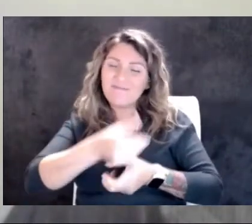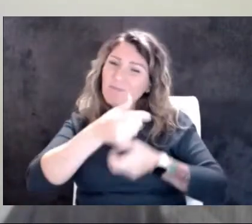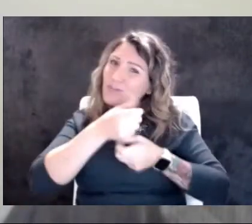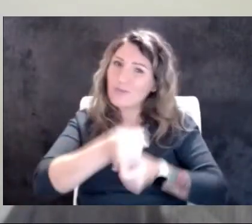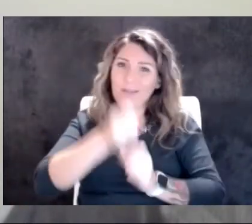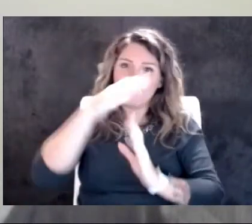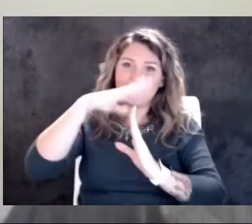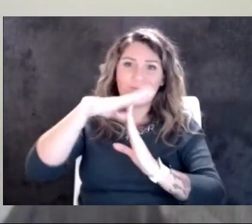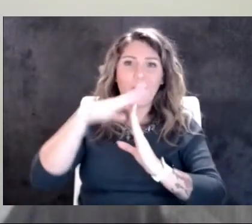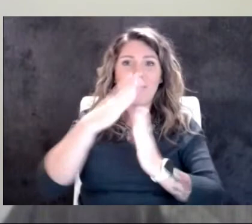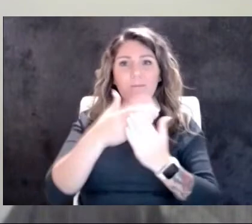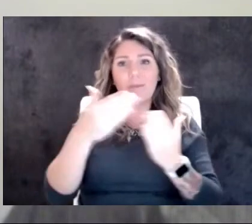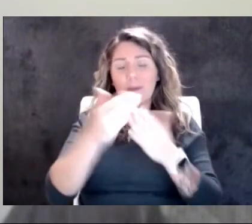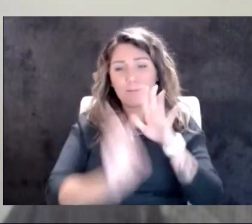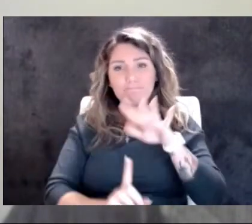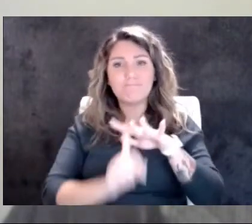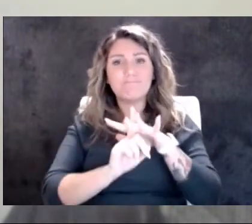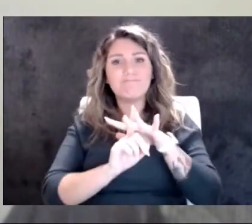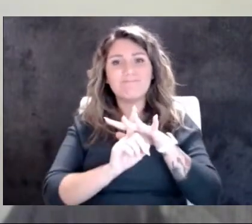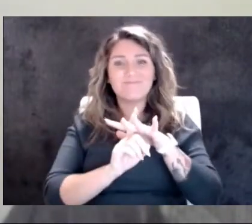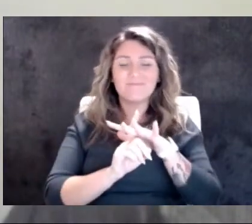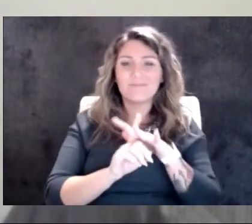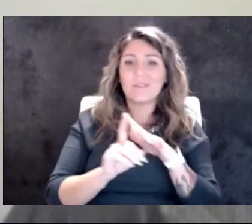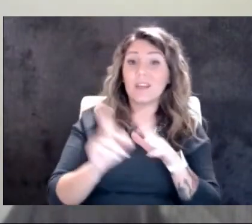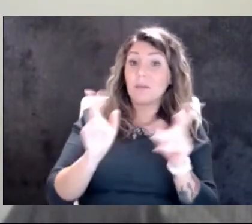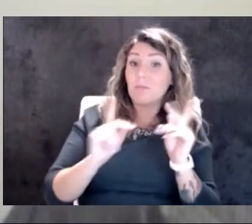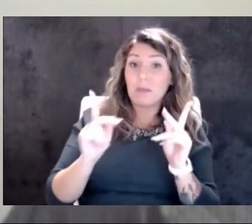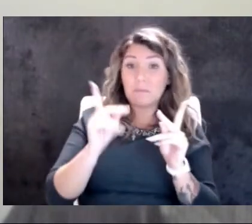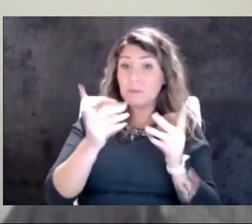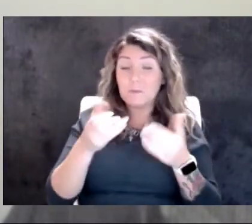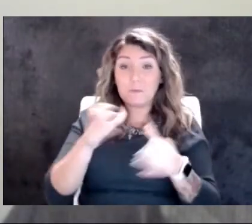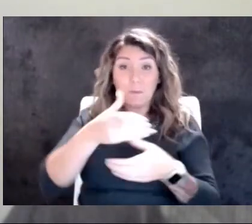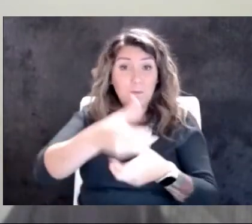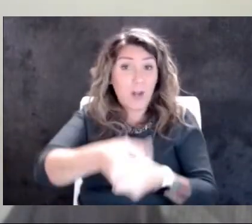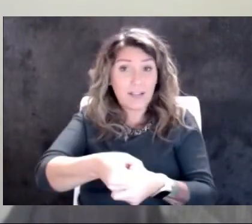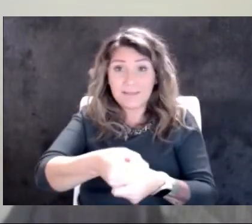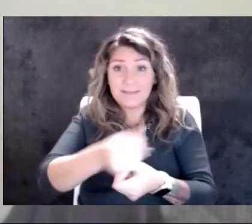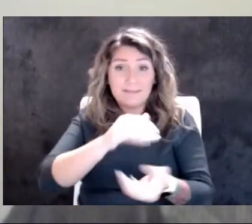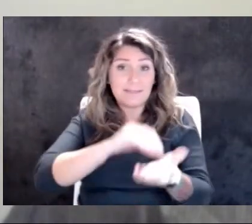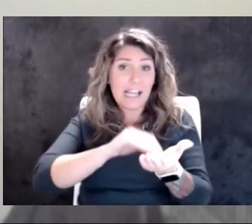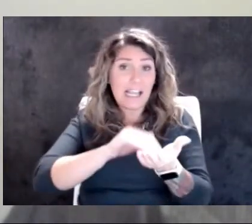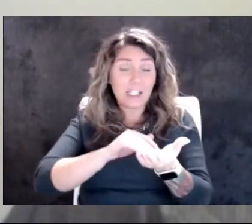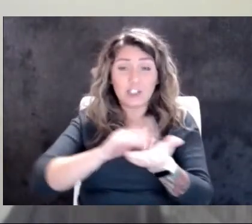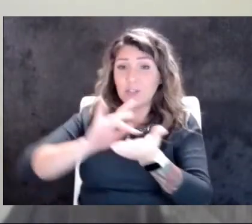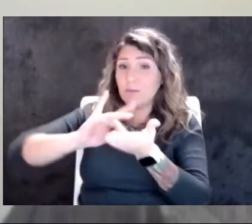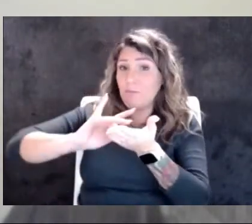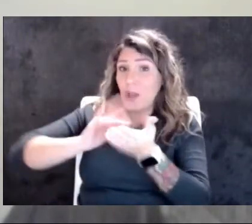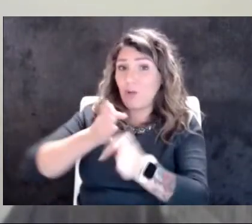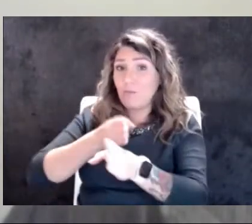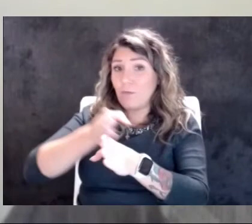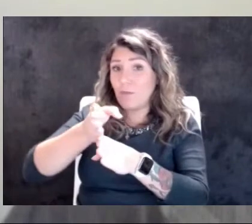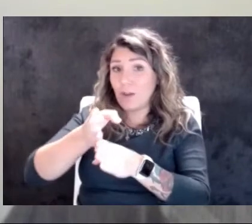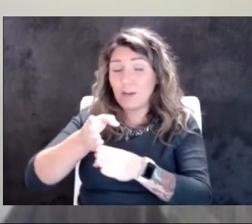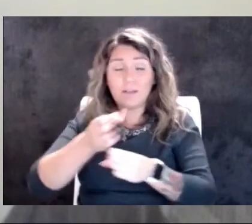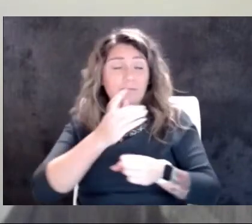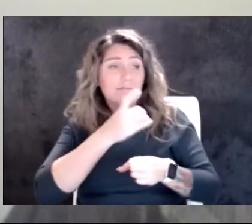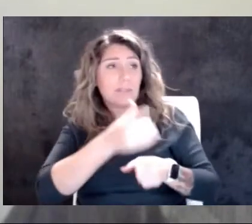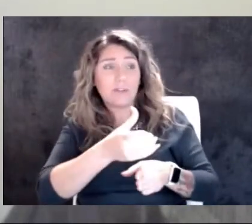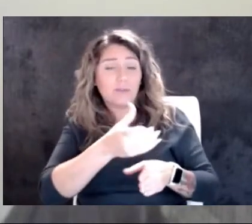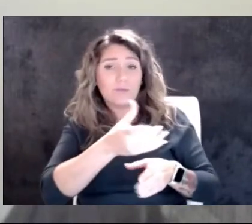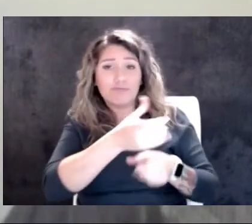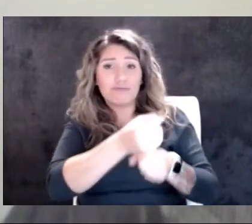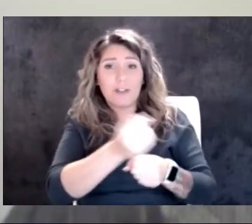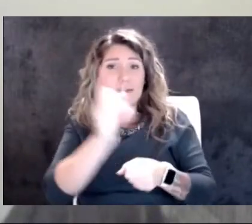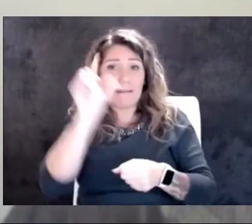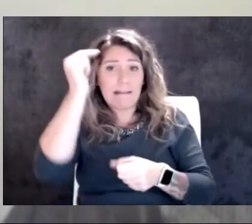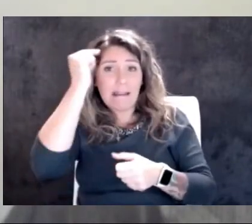one thing that comes up. Some people don't trust doctors, don't trust the medical profession, don't trust the government, don't